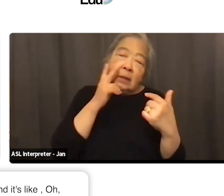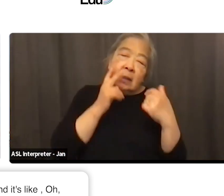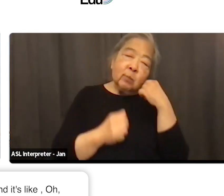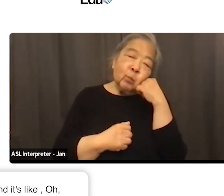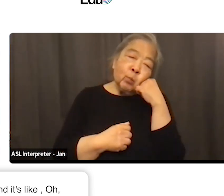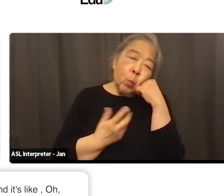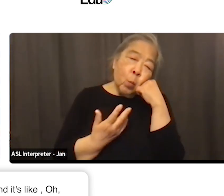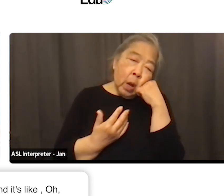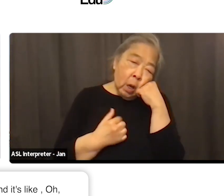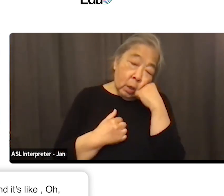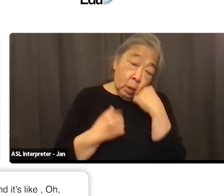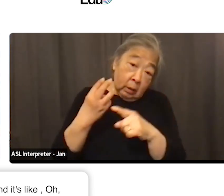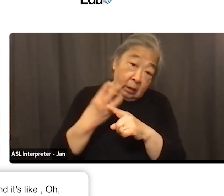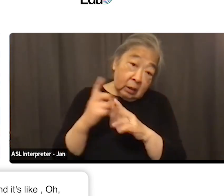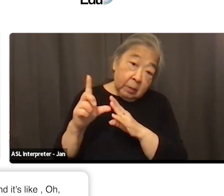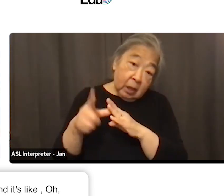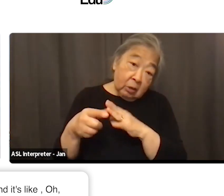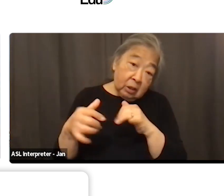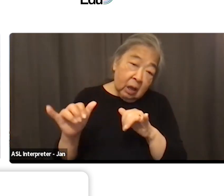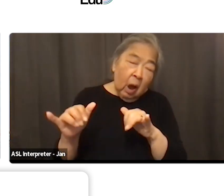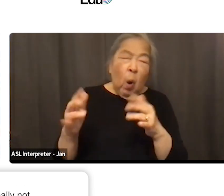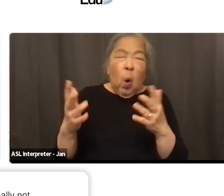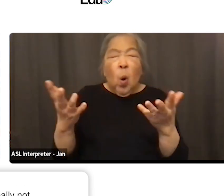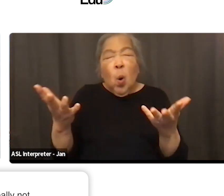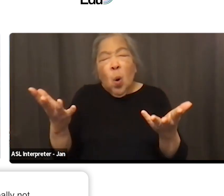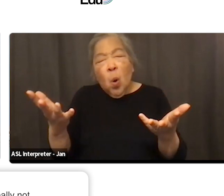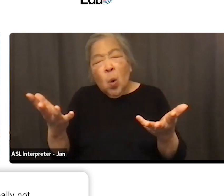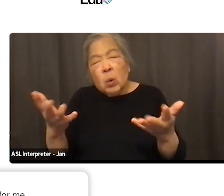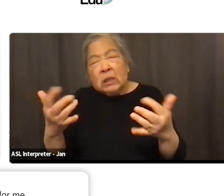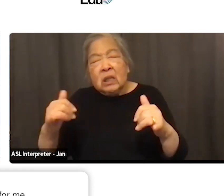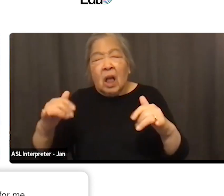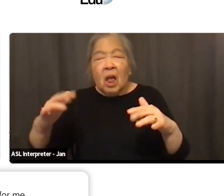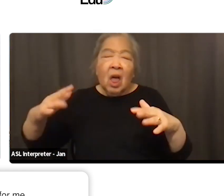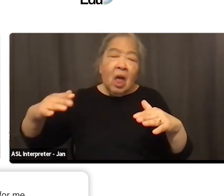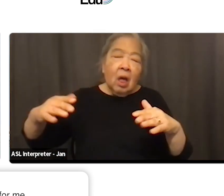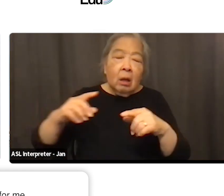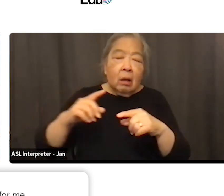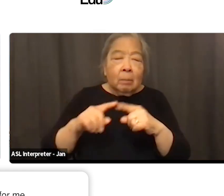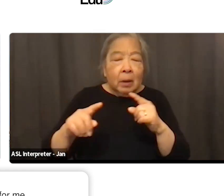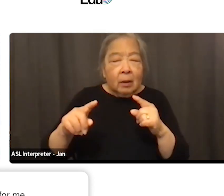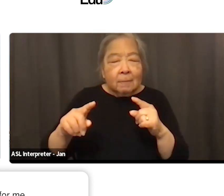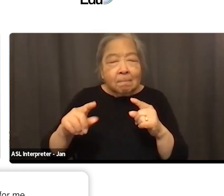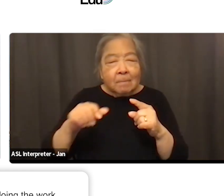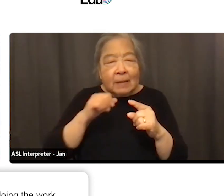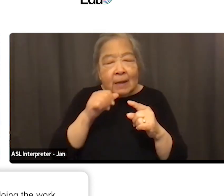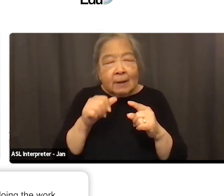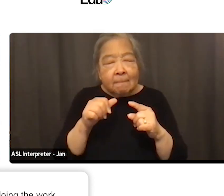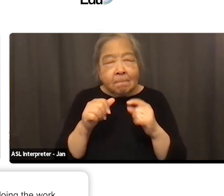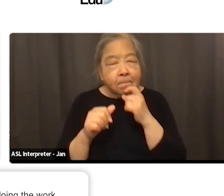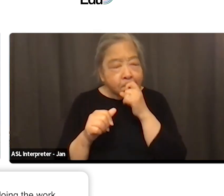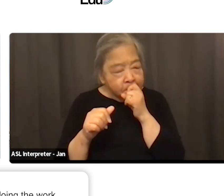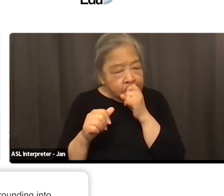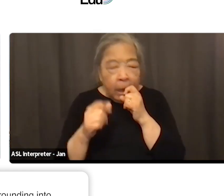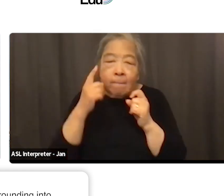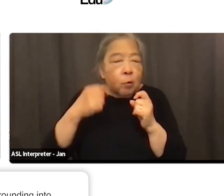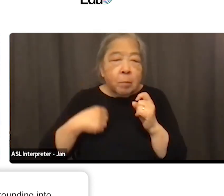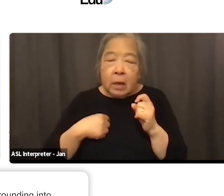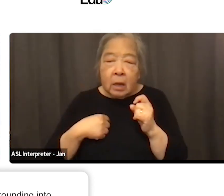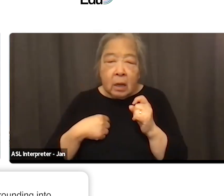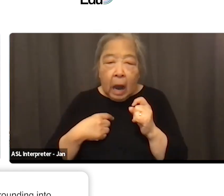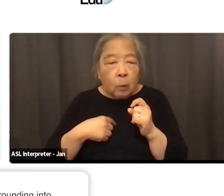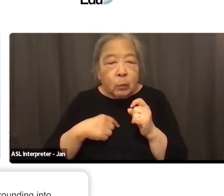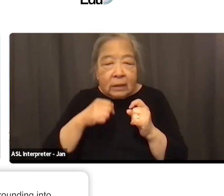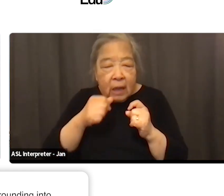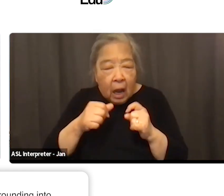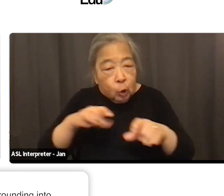later, and it's like, oh, well, but really not, for me, it was not doing the work of really